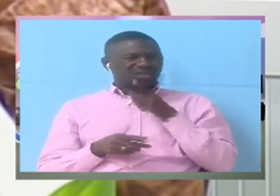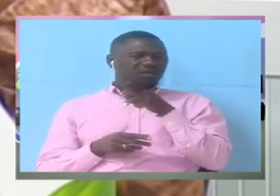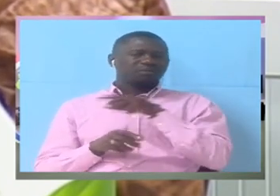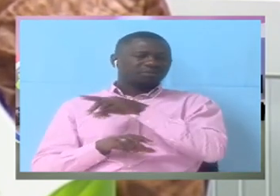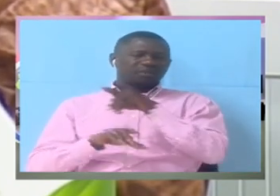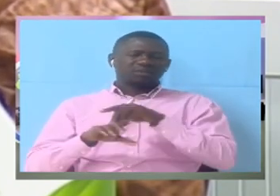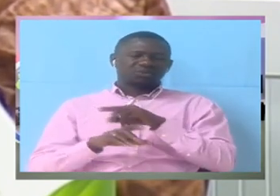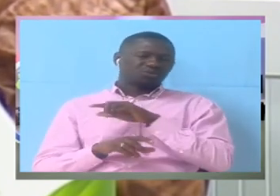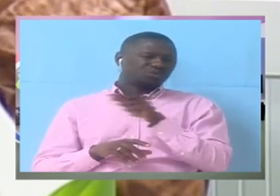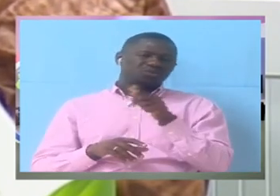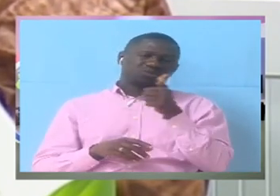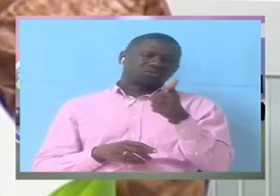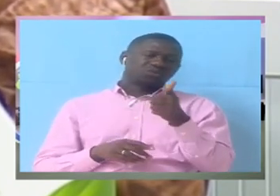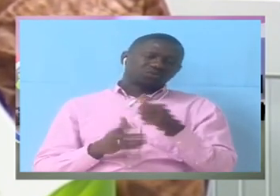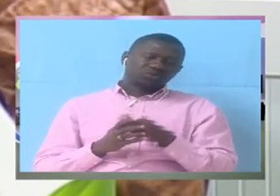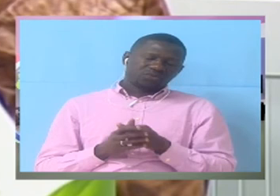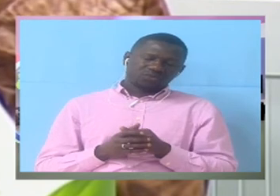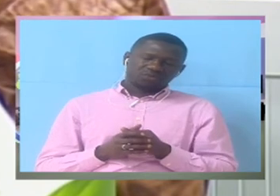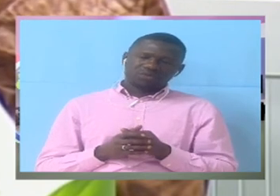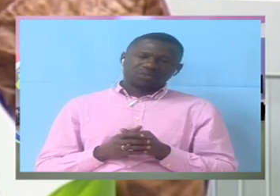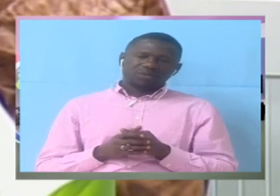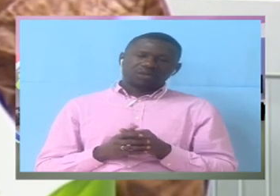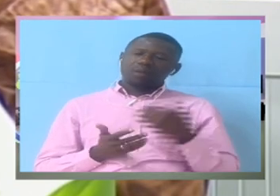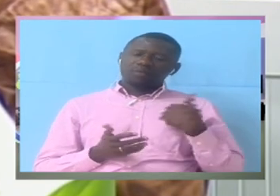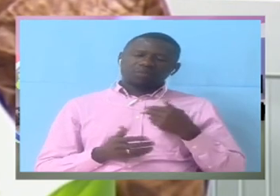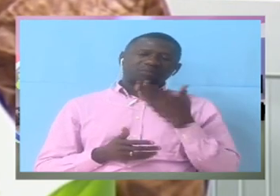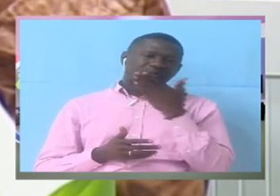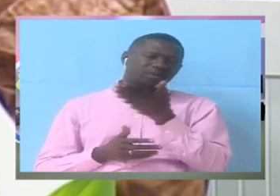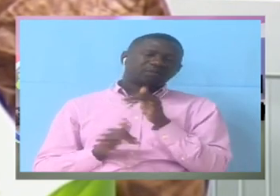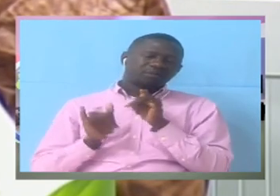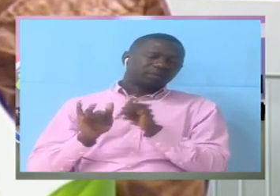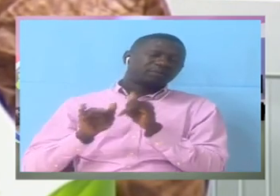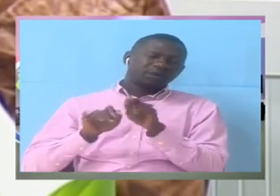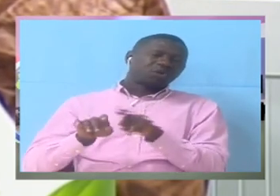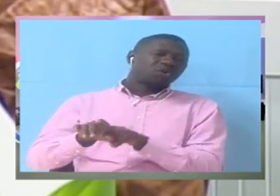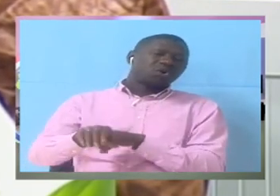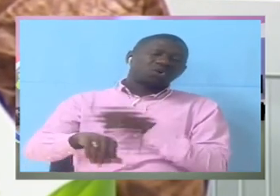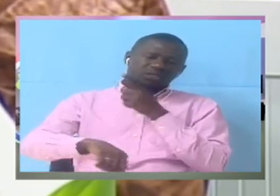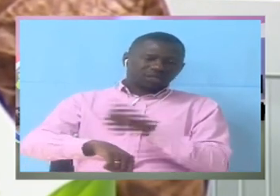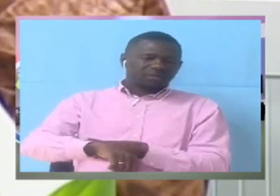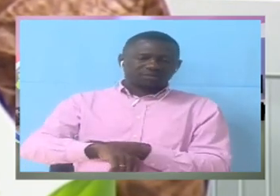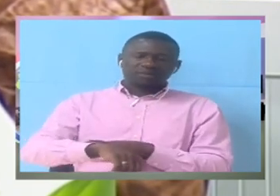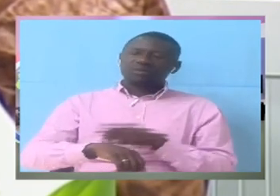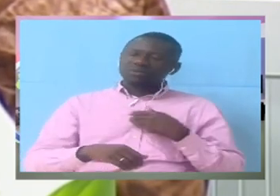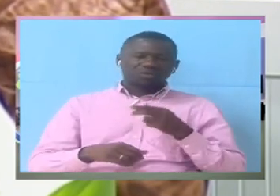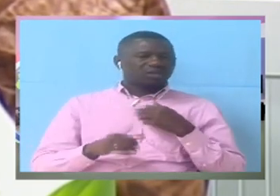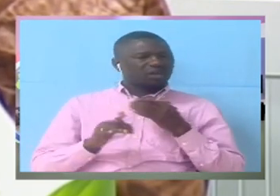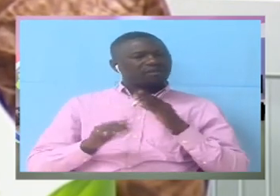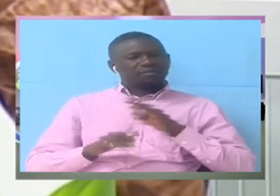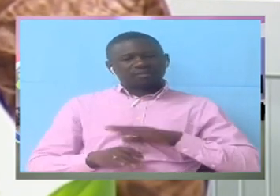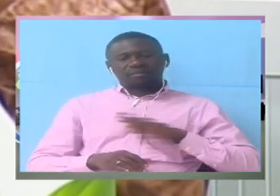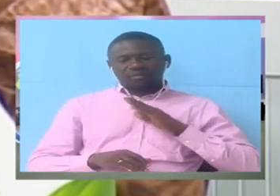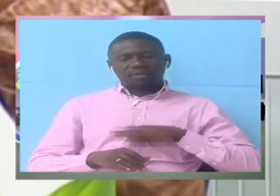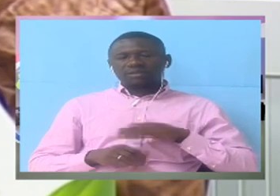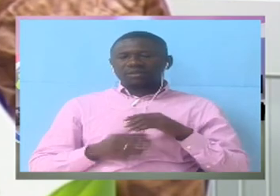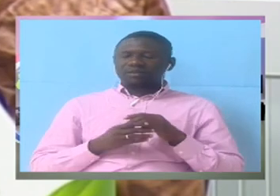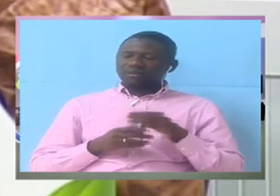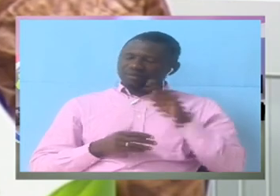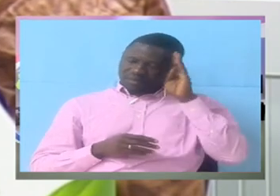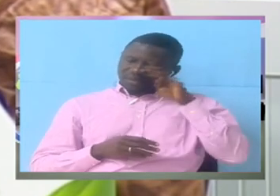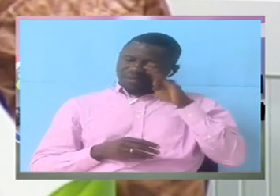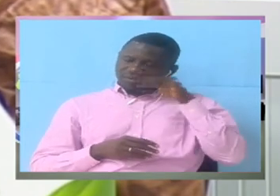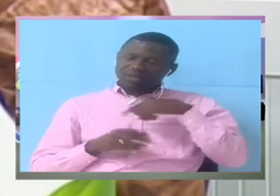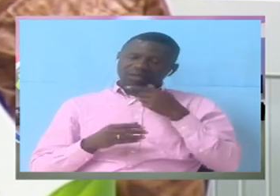2 is not a good place. Those who have been there for a long time, let him have mercy for them and release